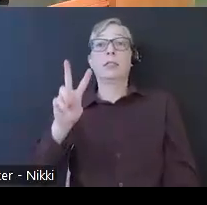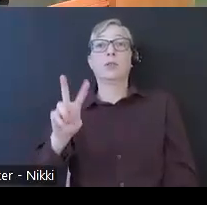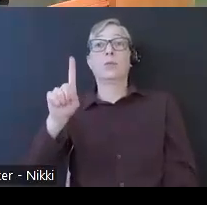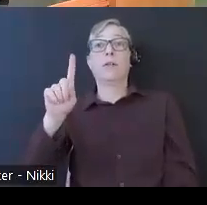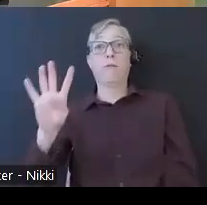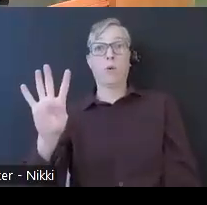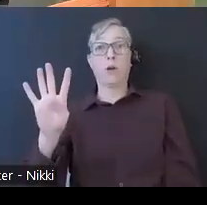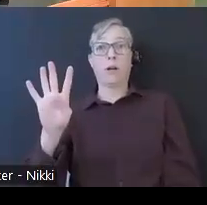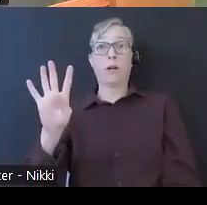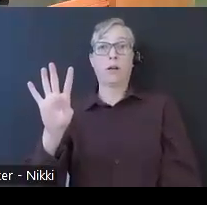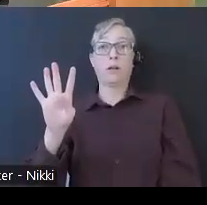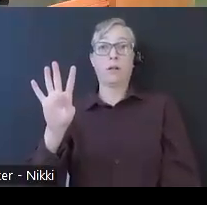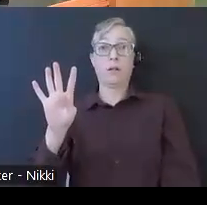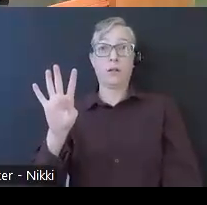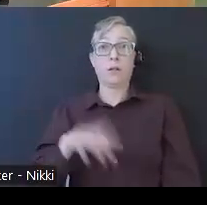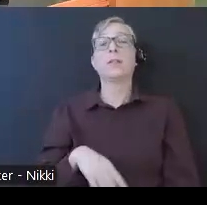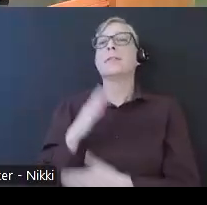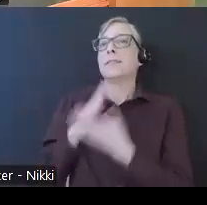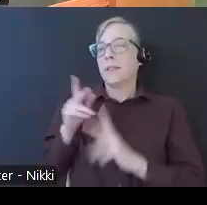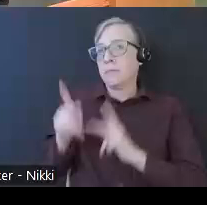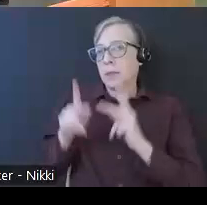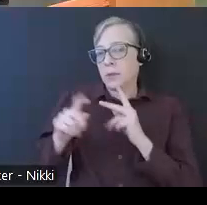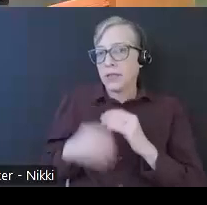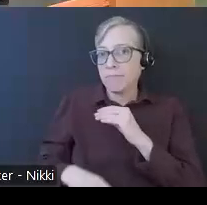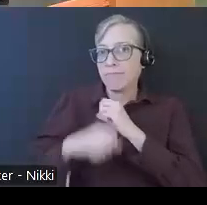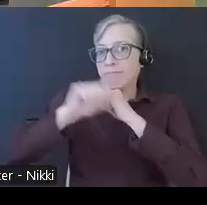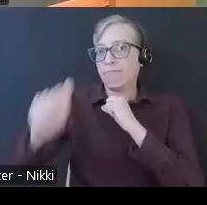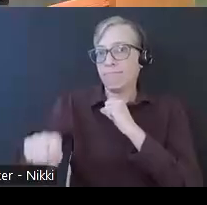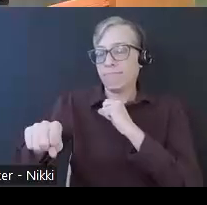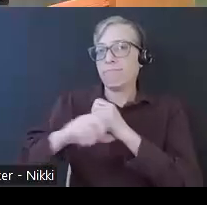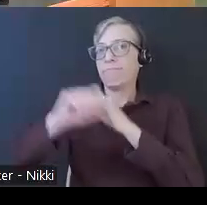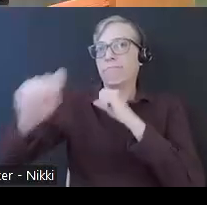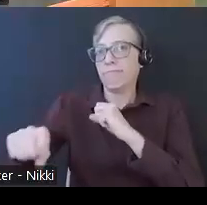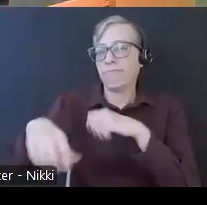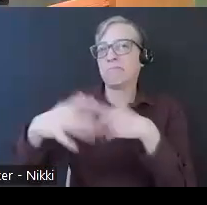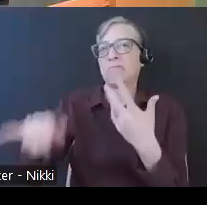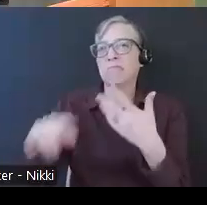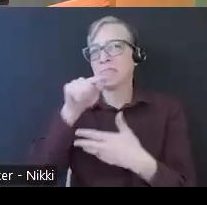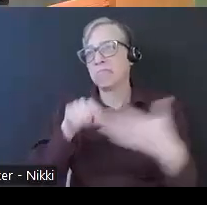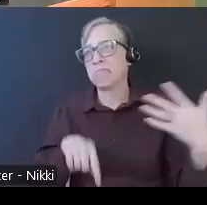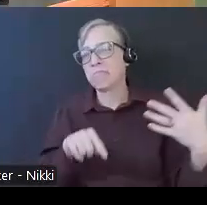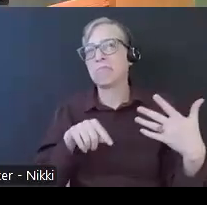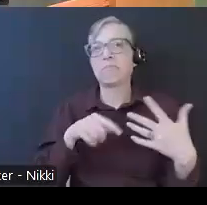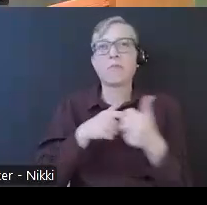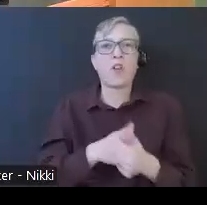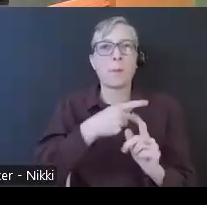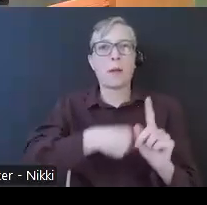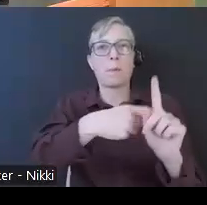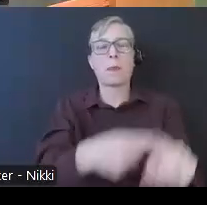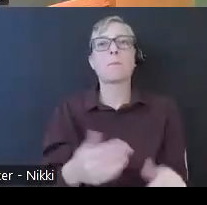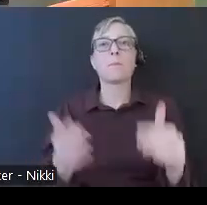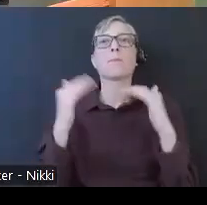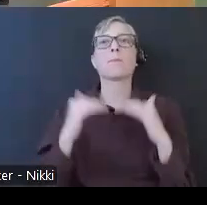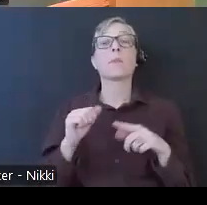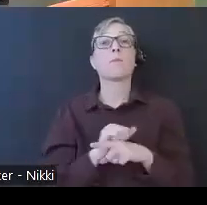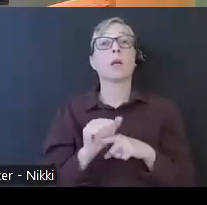month. Half the people need extra time, and then so on and so forth by month. So our practice revenue calculations were